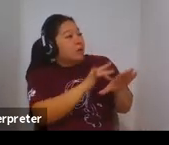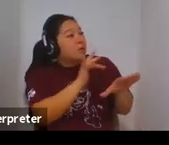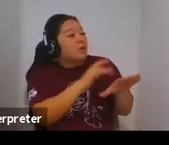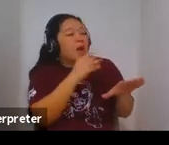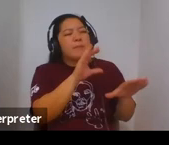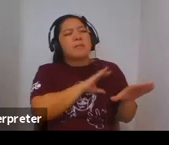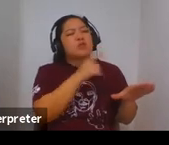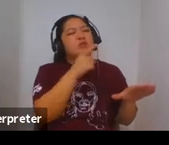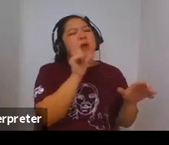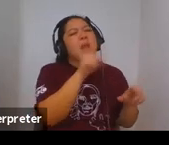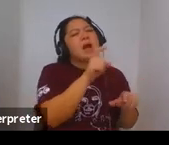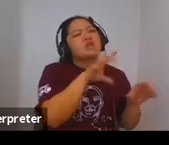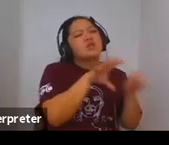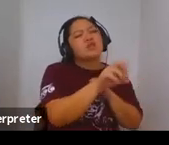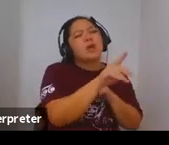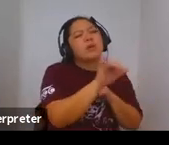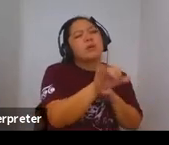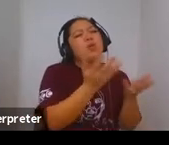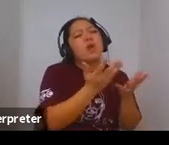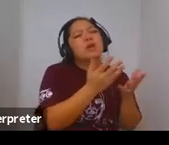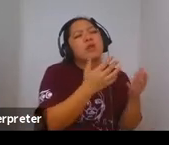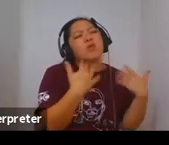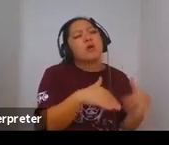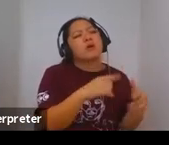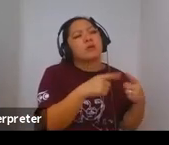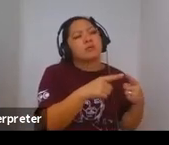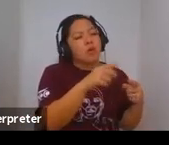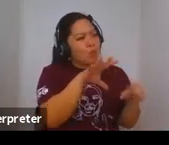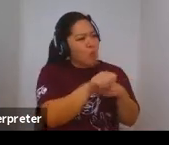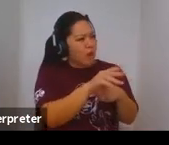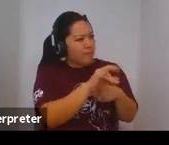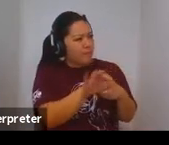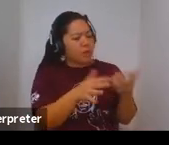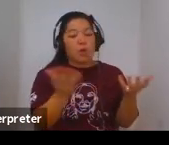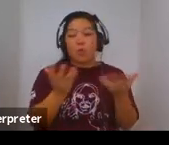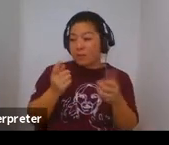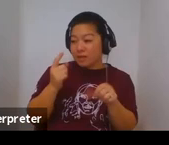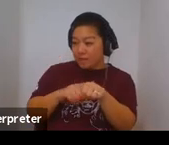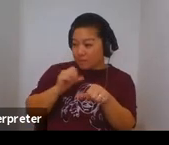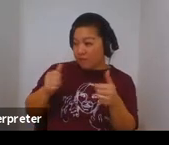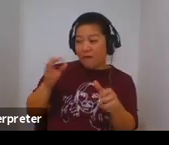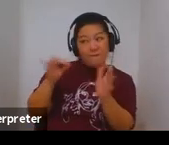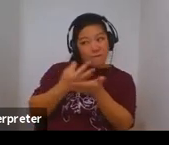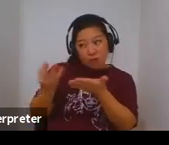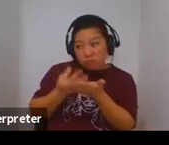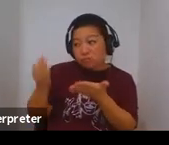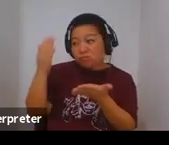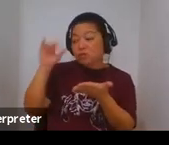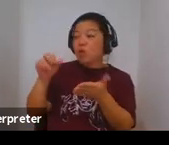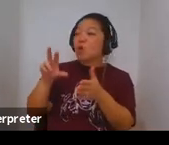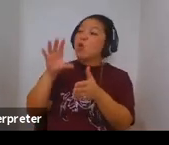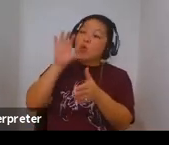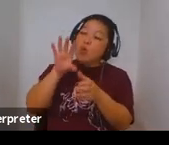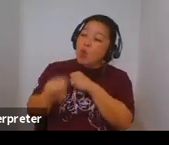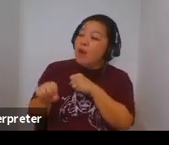who ask rape victims what they were wearing when they were raped. But what about the times there are false accusations? Rape culture might